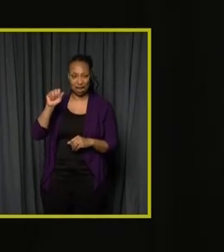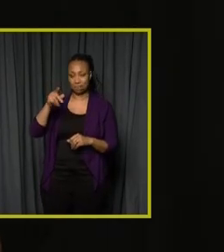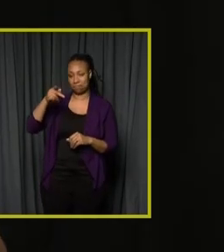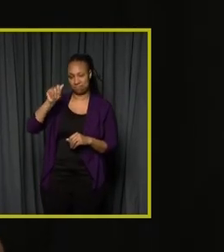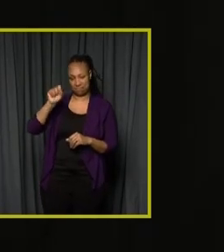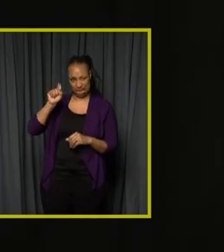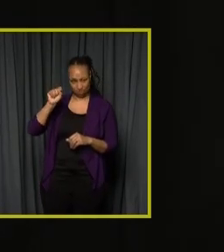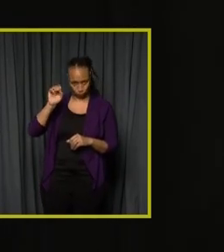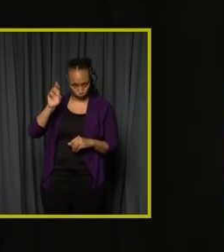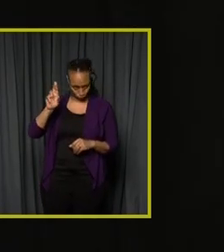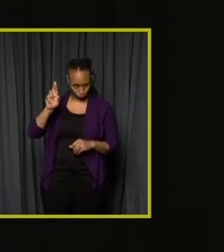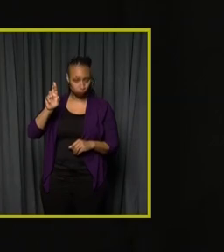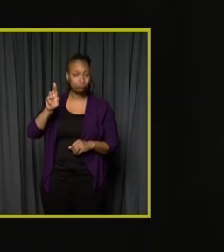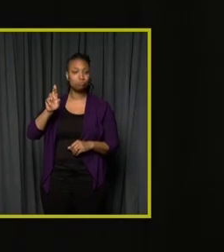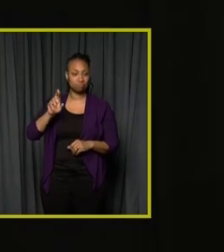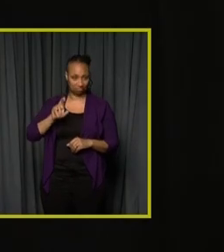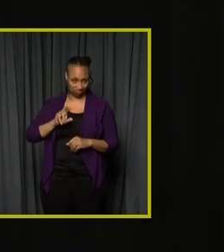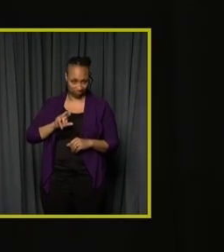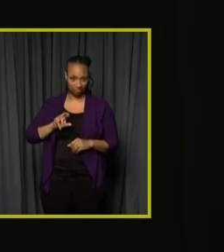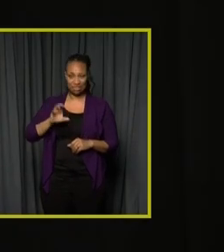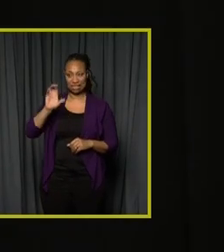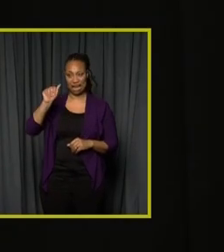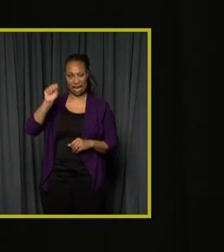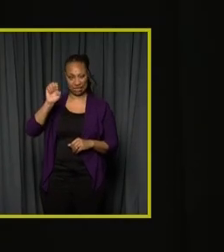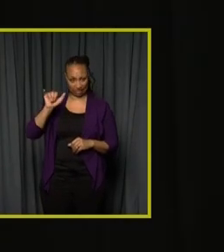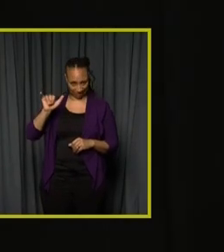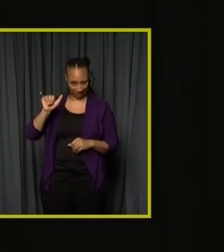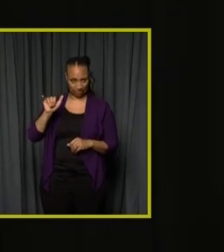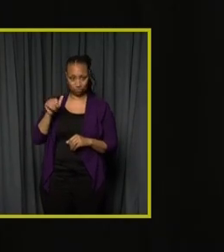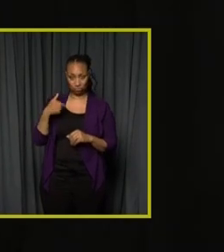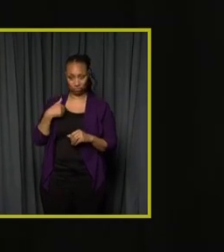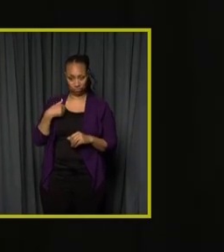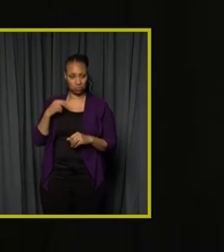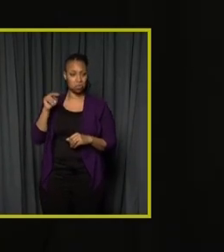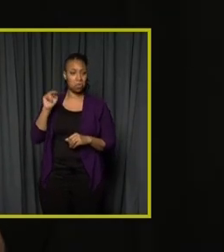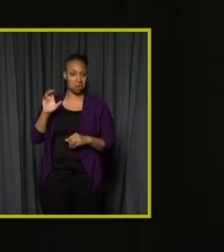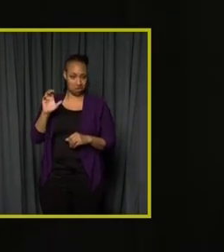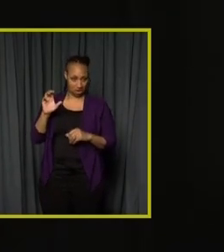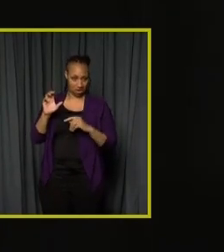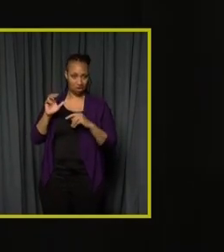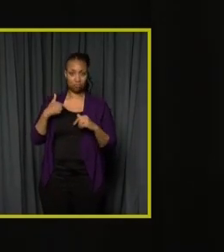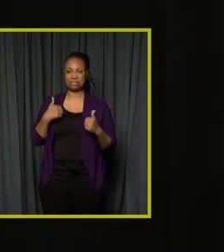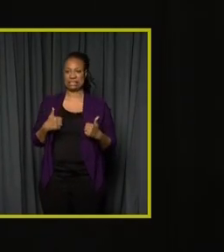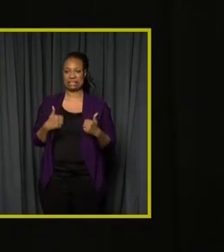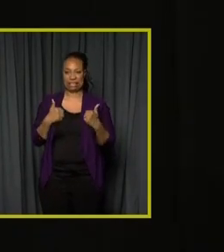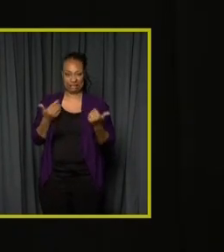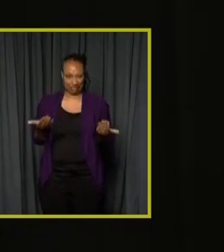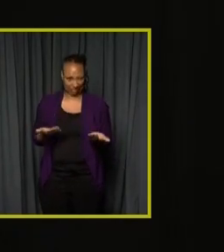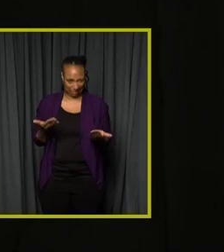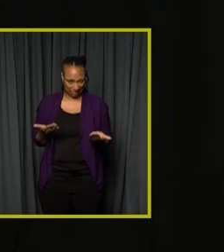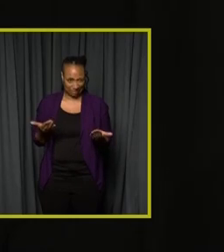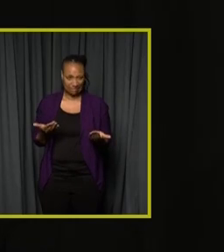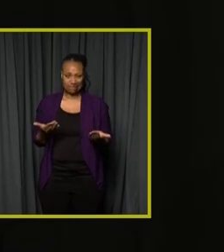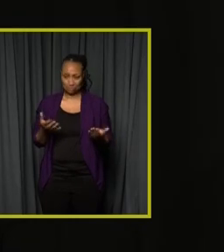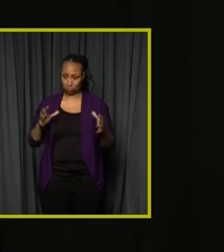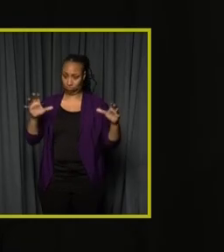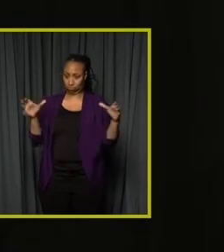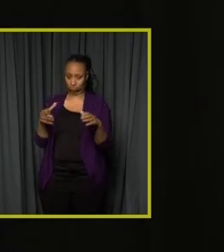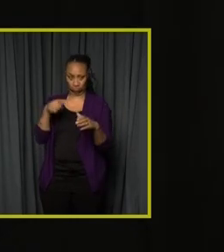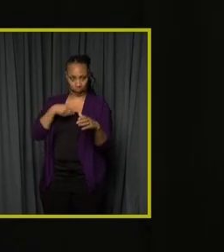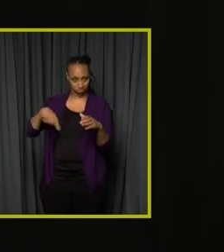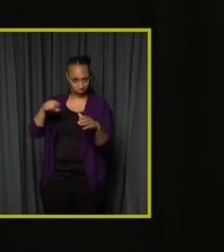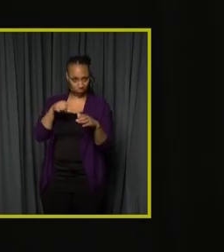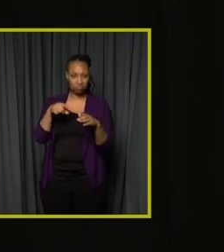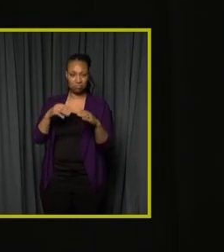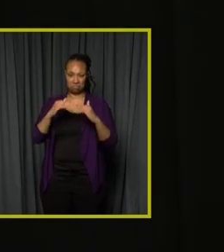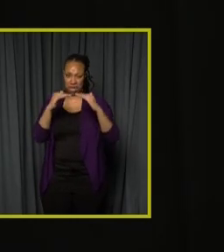to you live this morning with the Poor People's Campaign. I am part of the Poor People's Campaign and past chair of